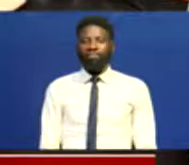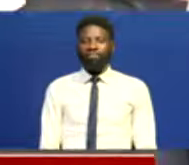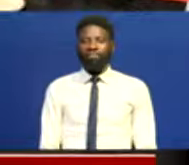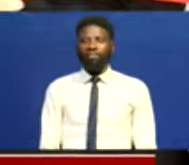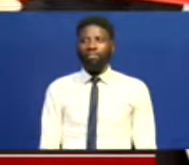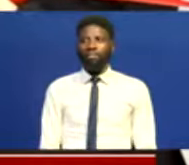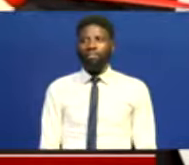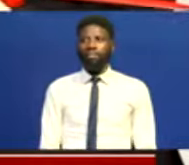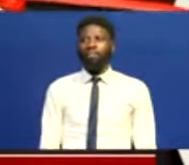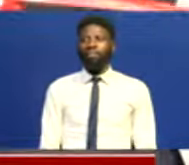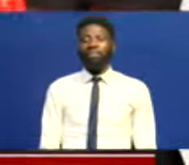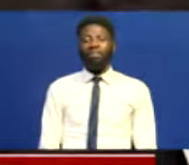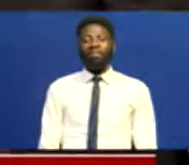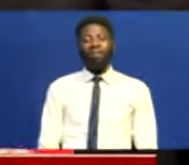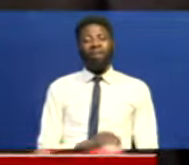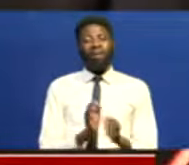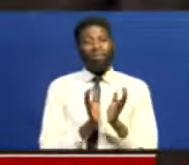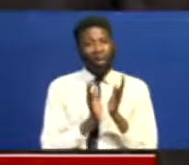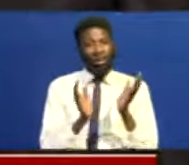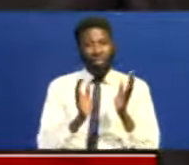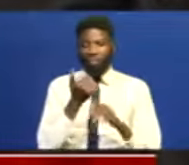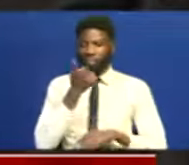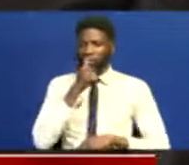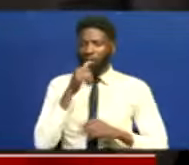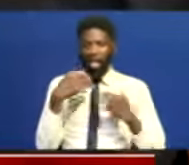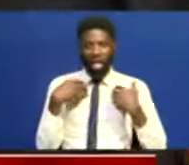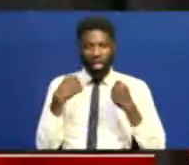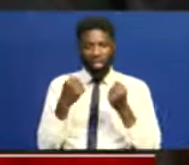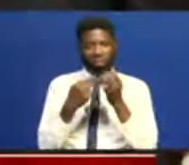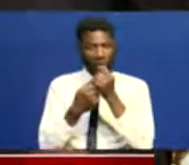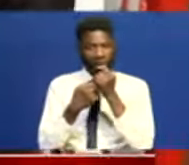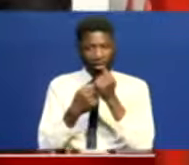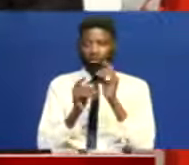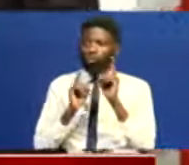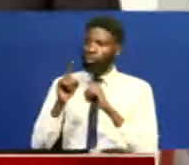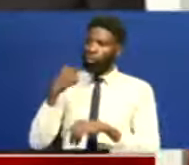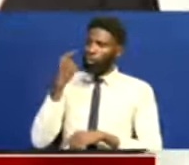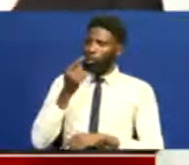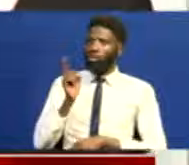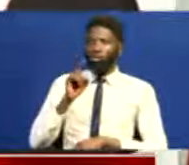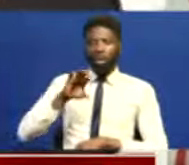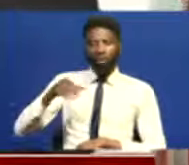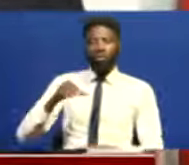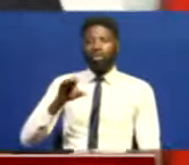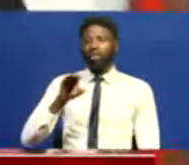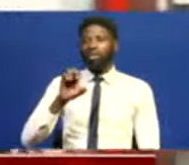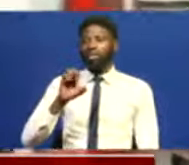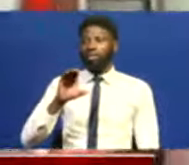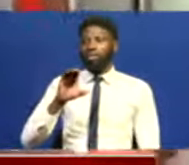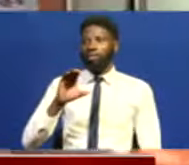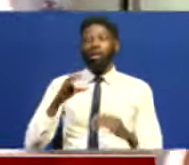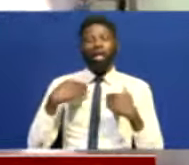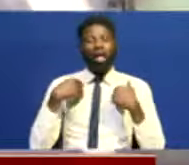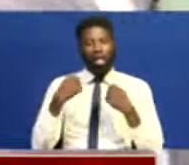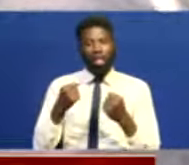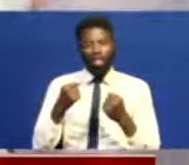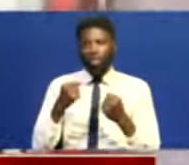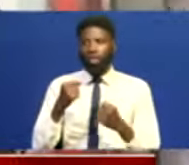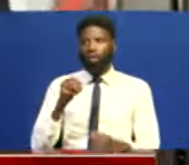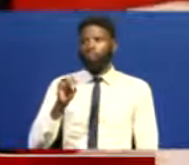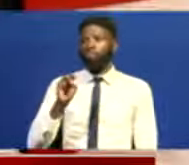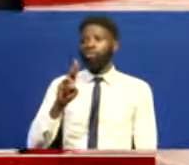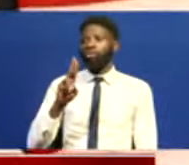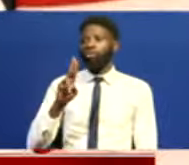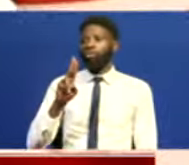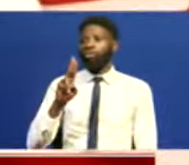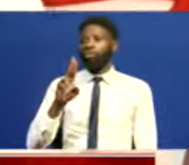The remarks on public-private health partnership were made by Nairobi County Chief Health Officer Geoffrey Mosiria during the official opening of